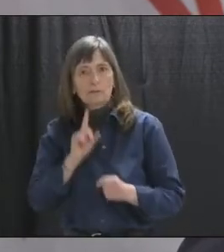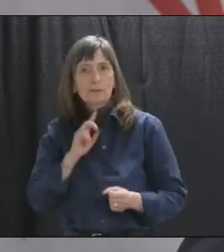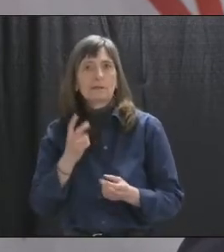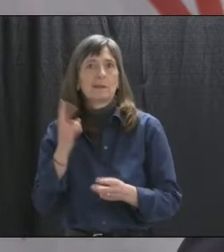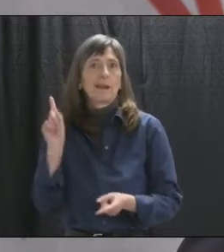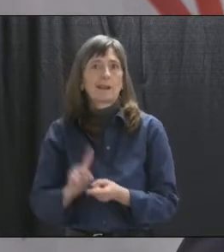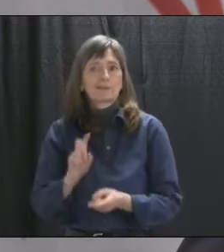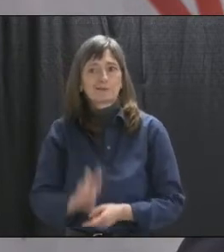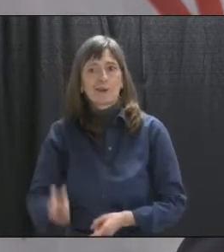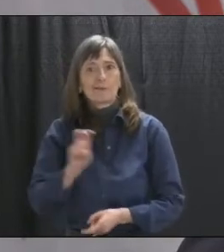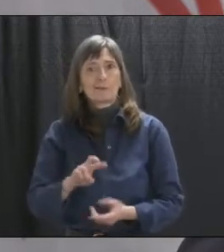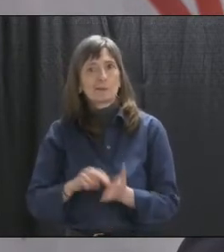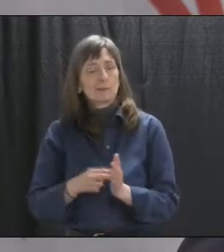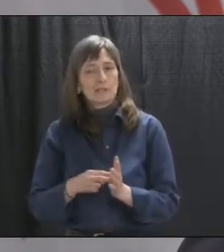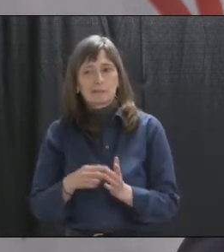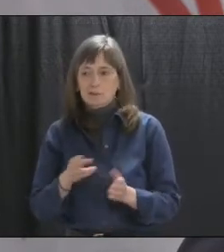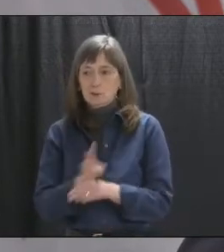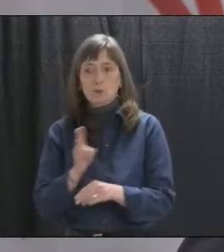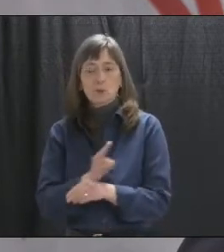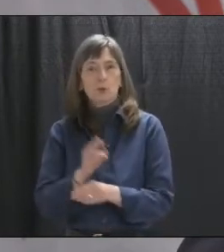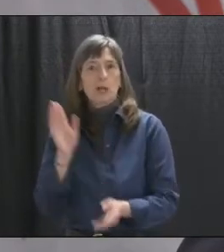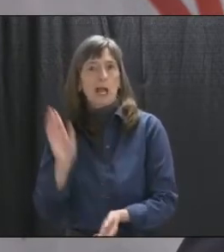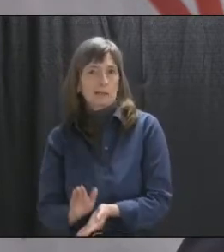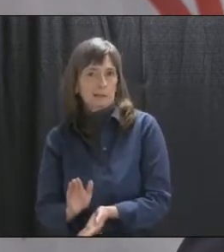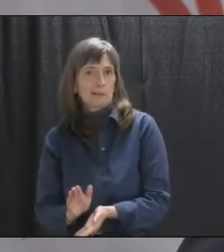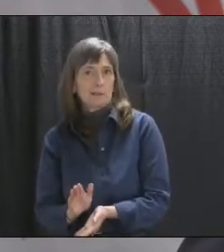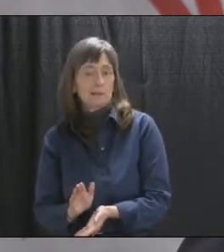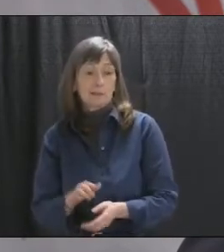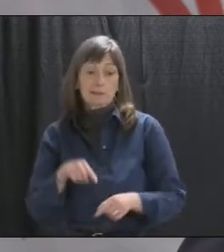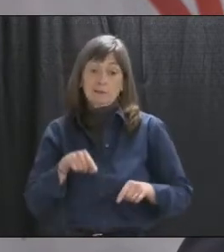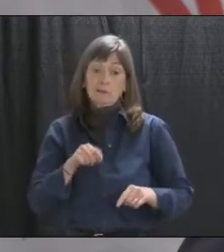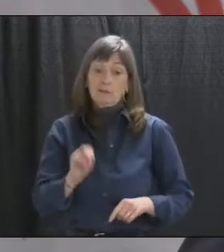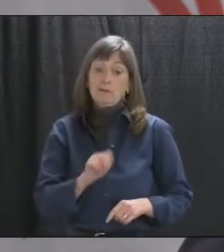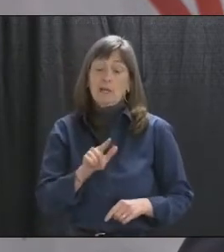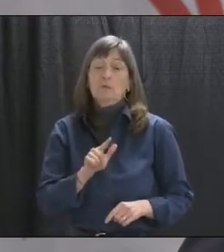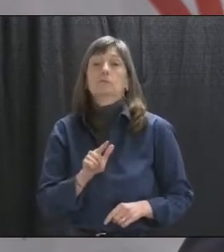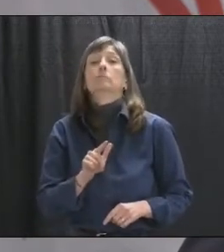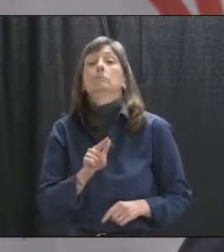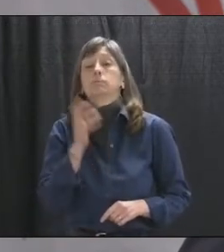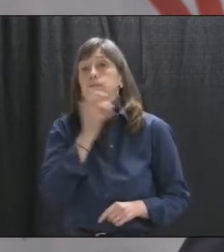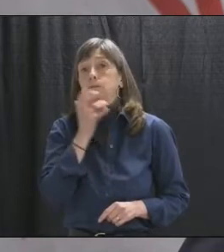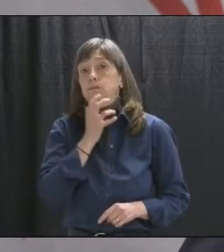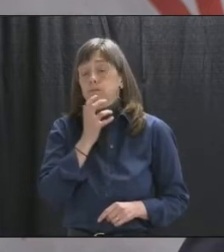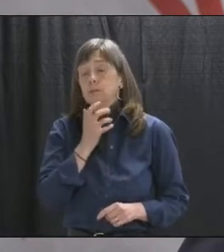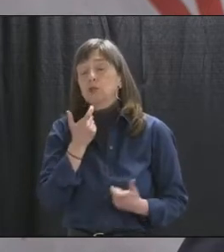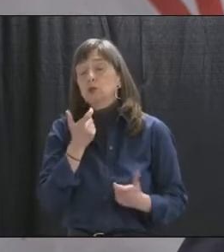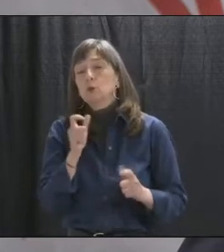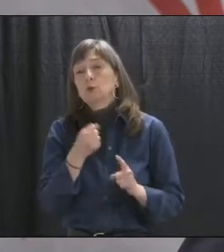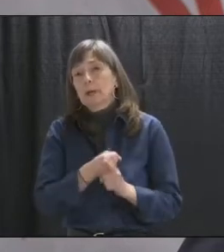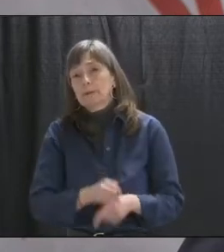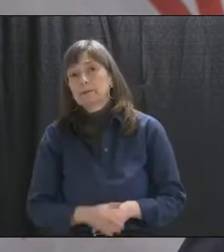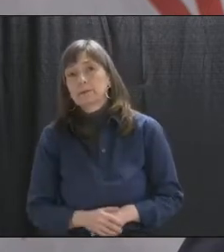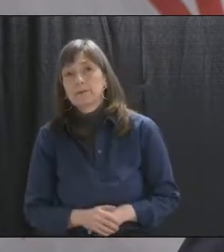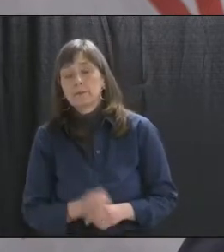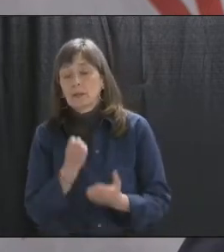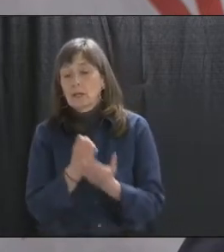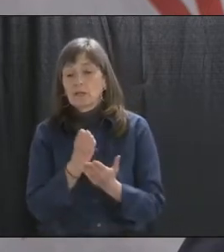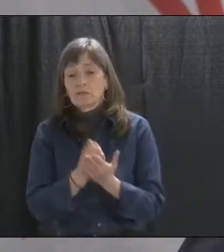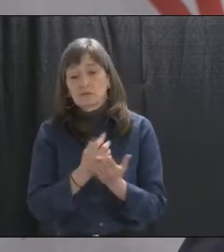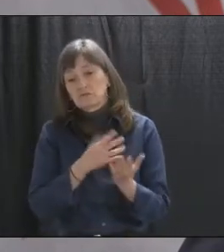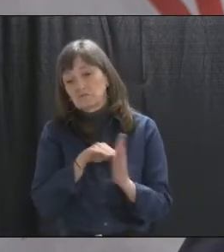well. So in our province, it's a drastic decrease in revenues for us, and will have a major impact on the revenue